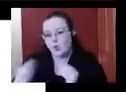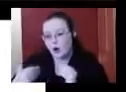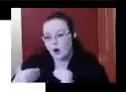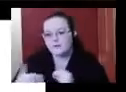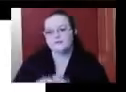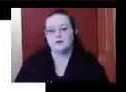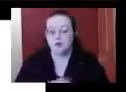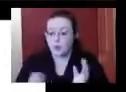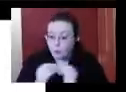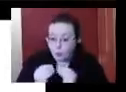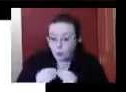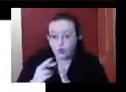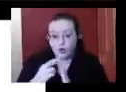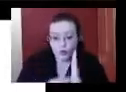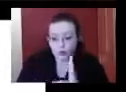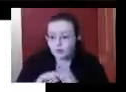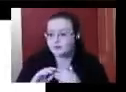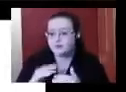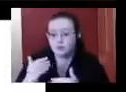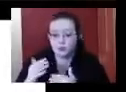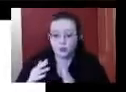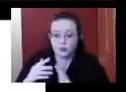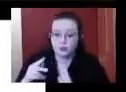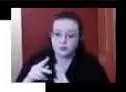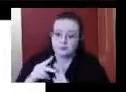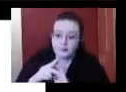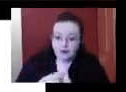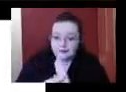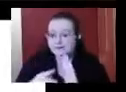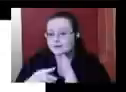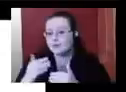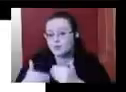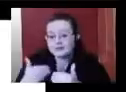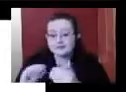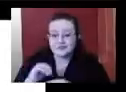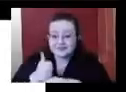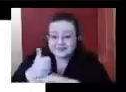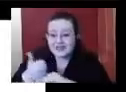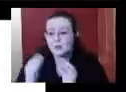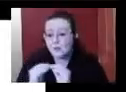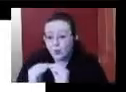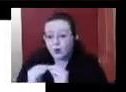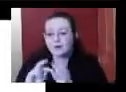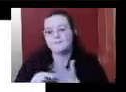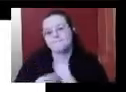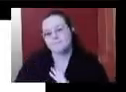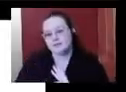will be. These measures will help keep our schools open.